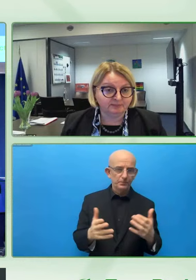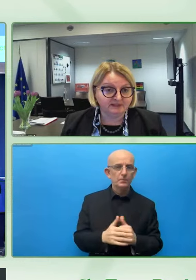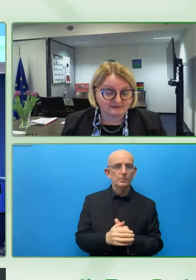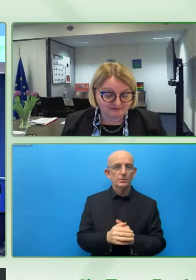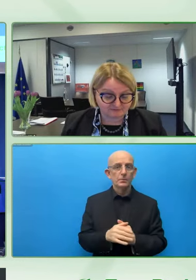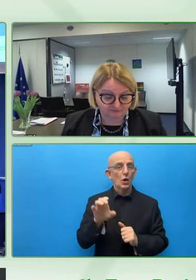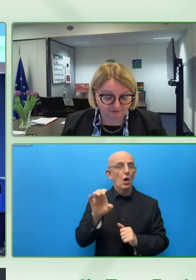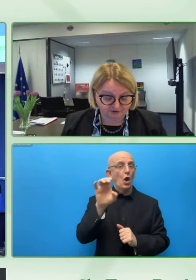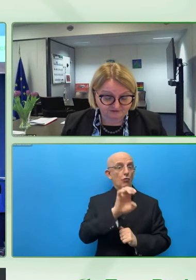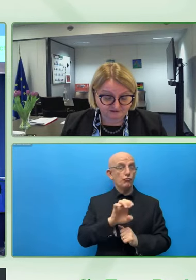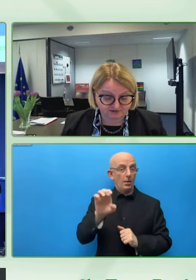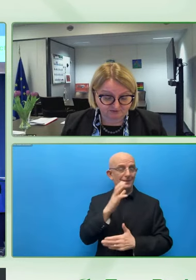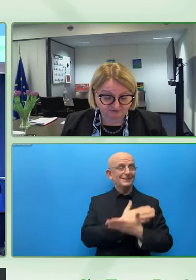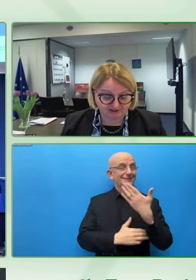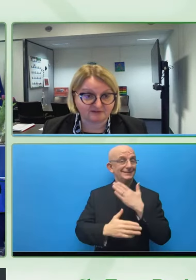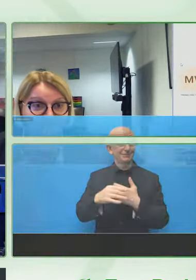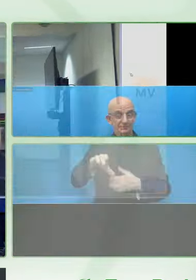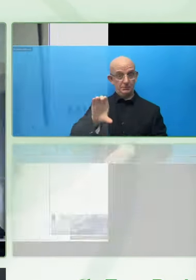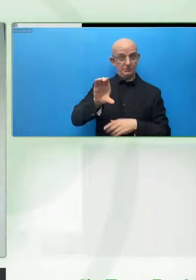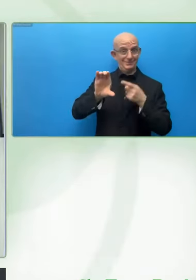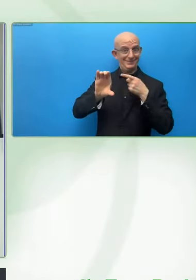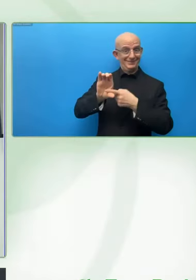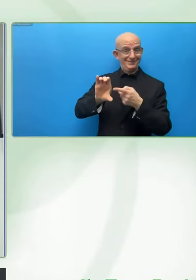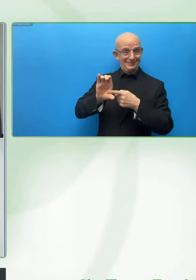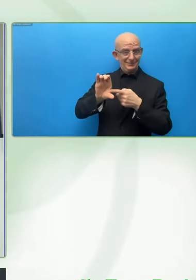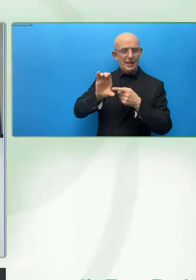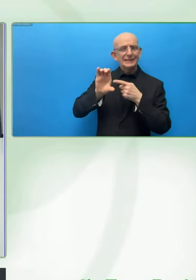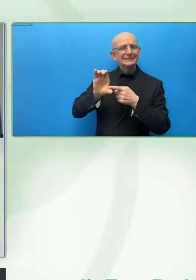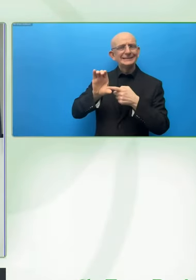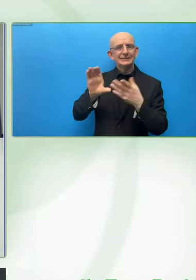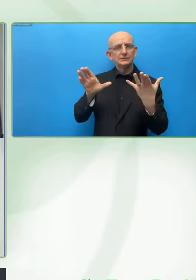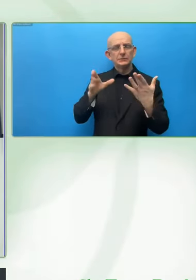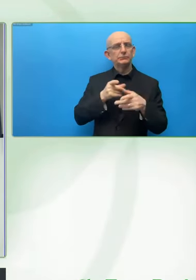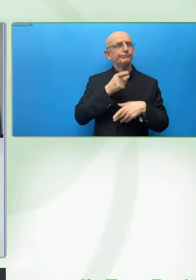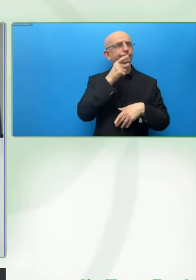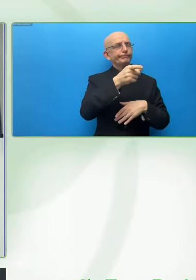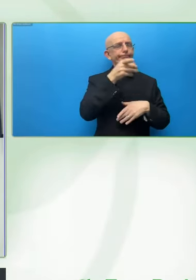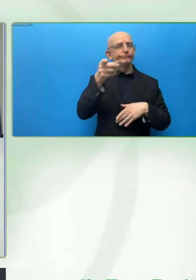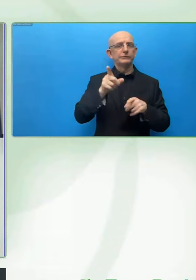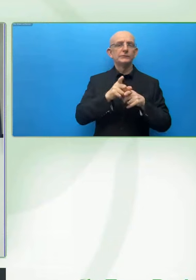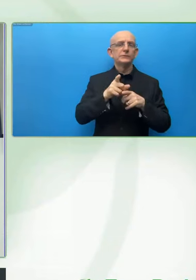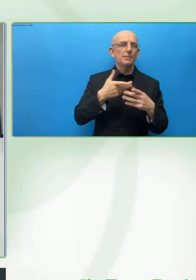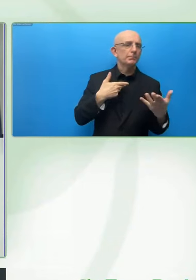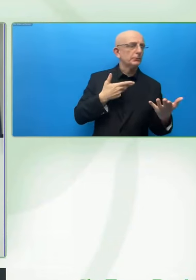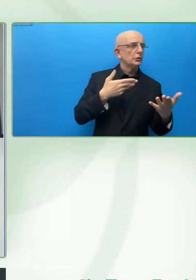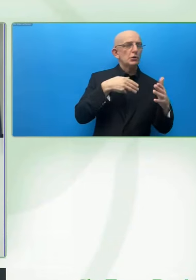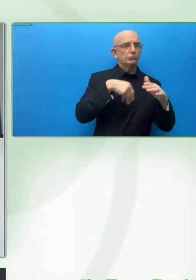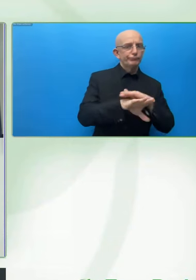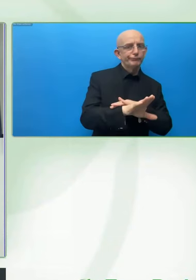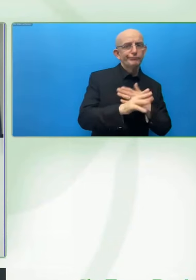voluntary basis for service providers. So it's up to the service providers to decide if they want to